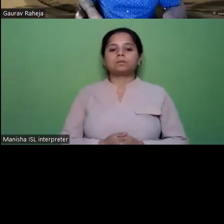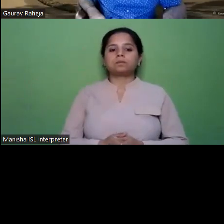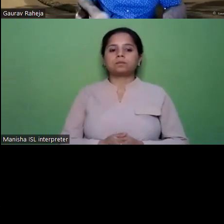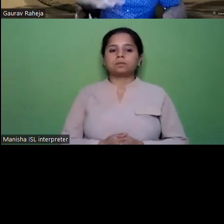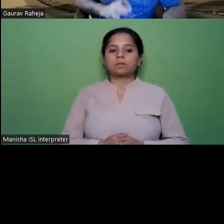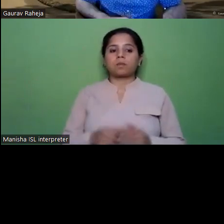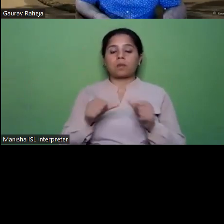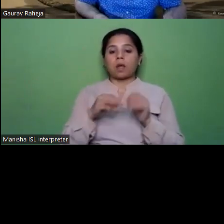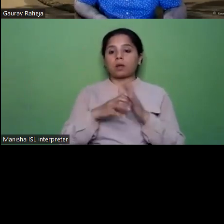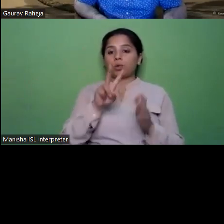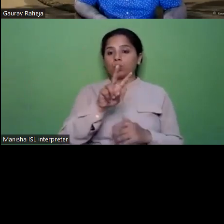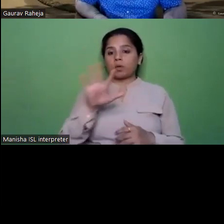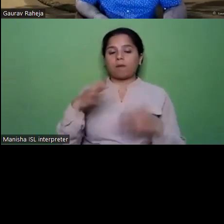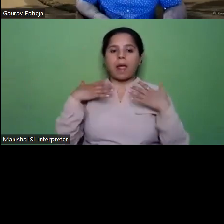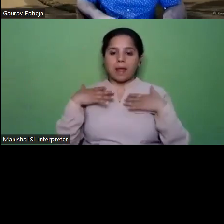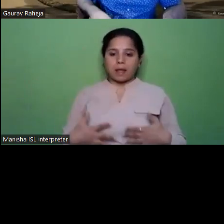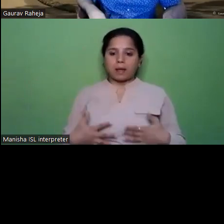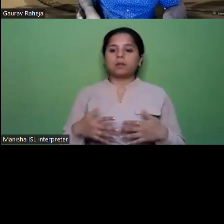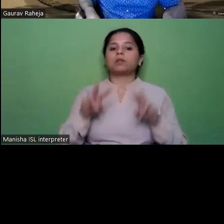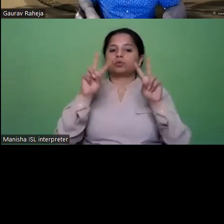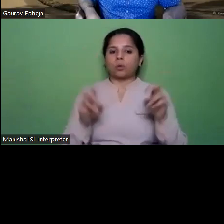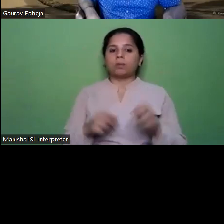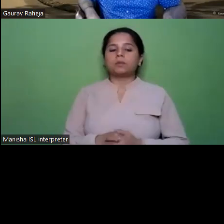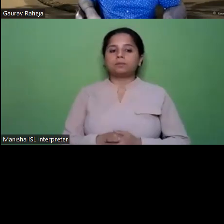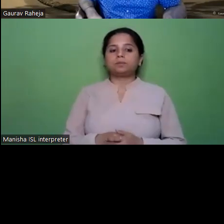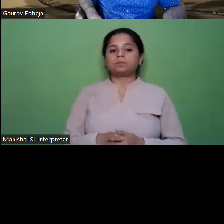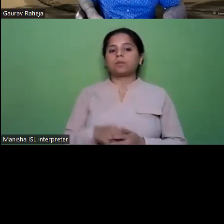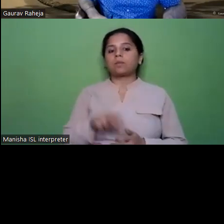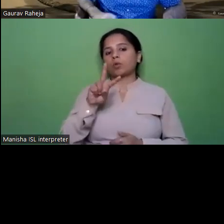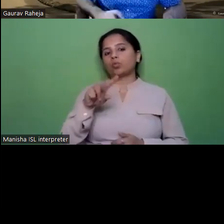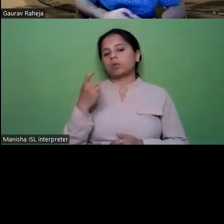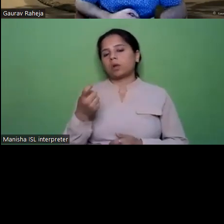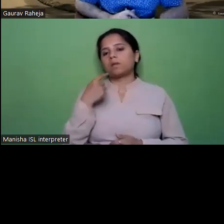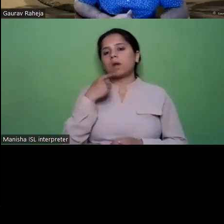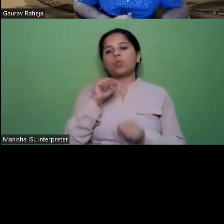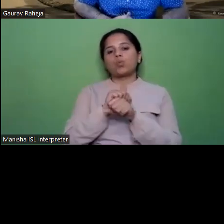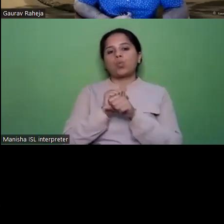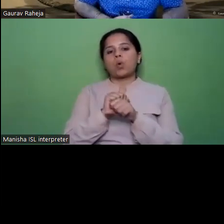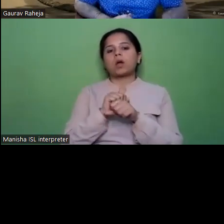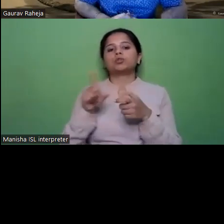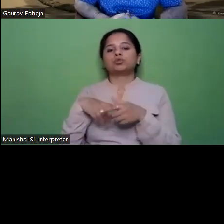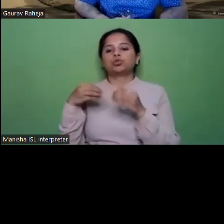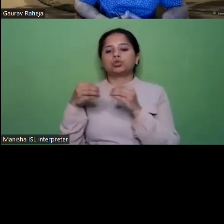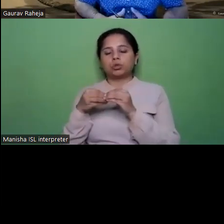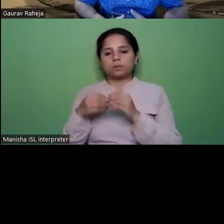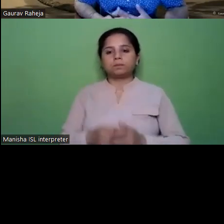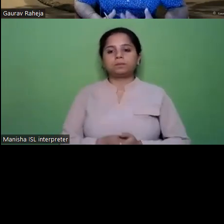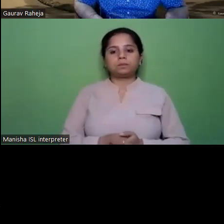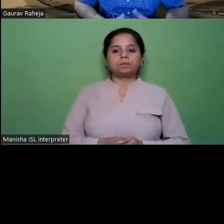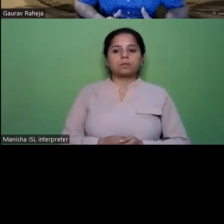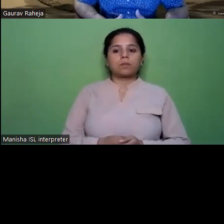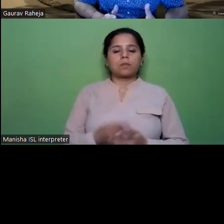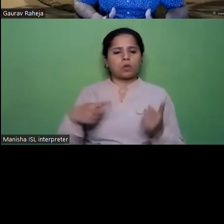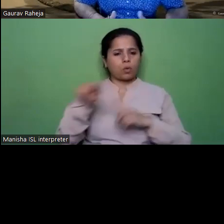Article 25 talks about health. Article 27 talks about work and employment. So if you actually see all